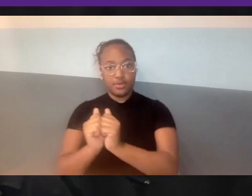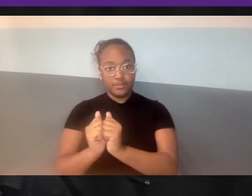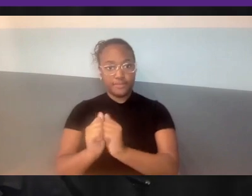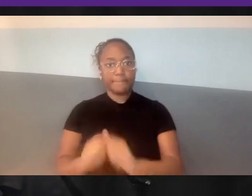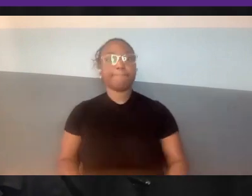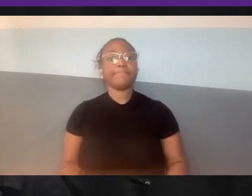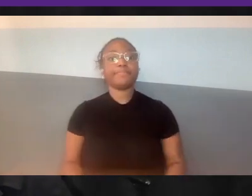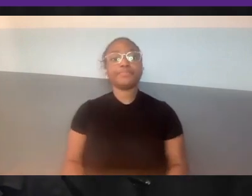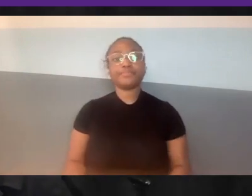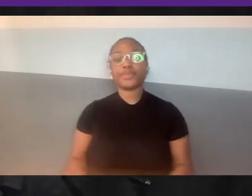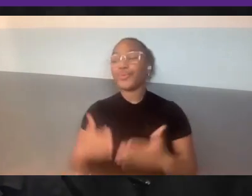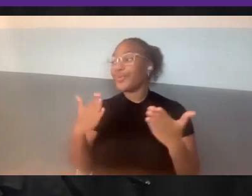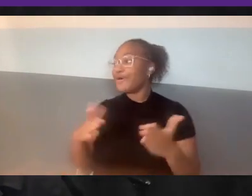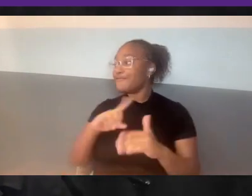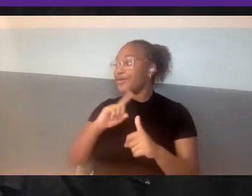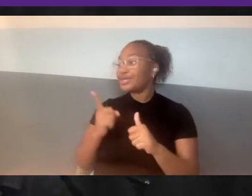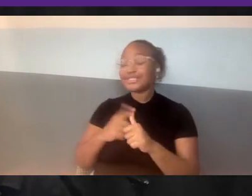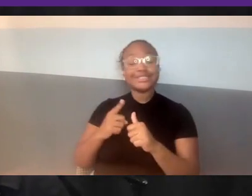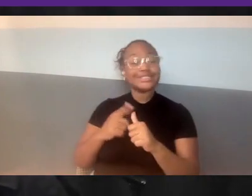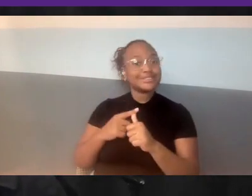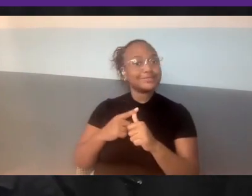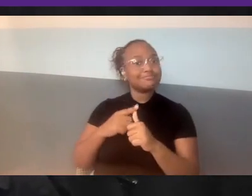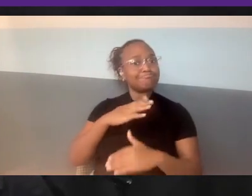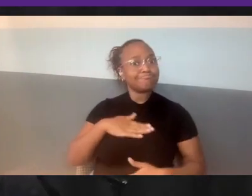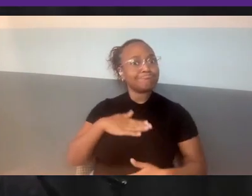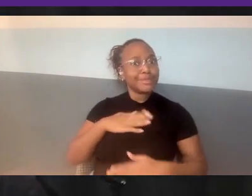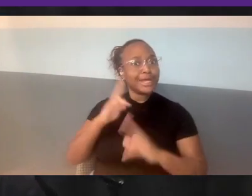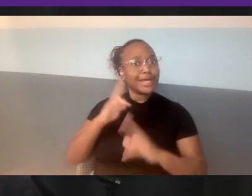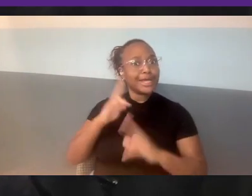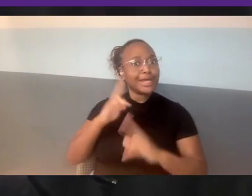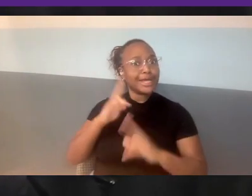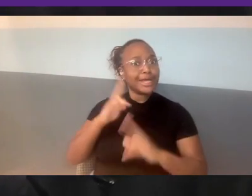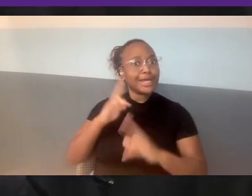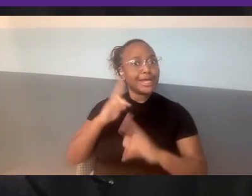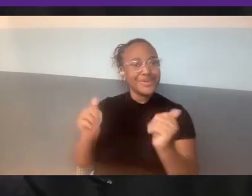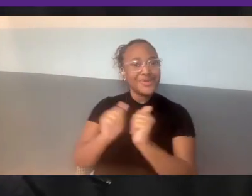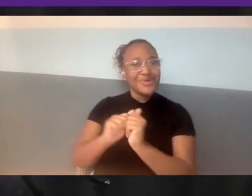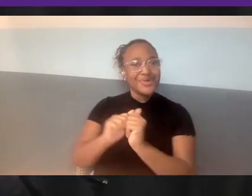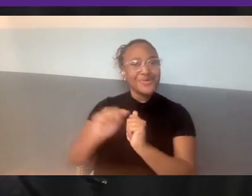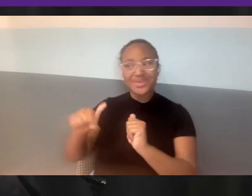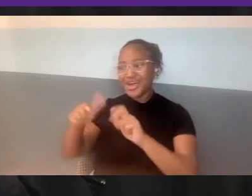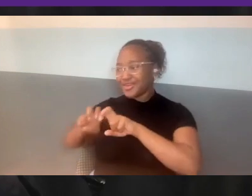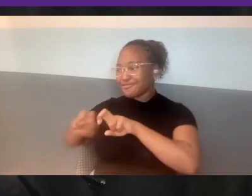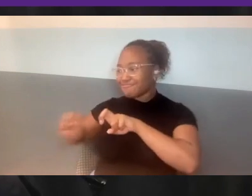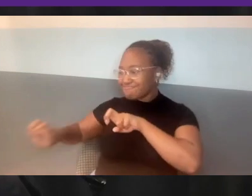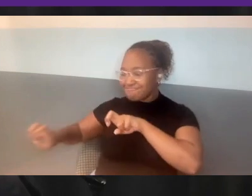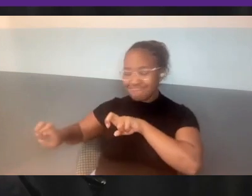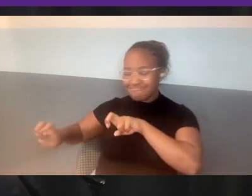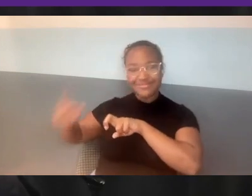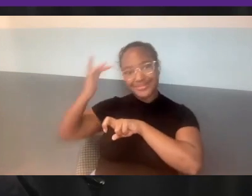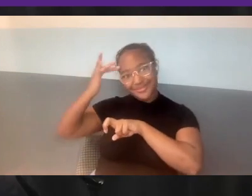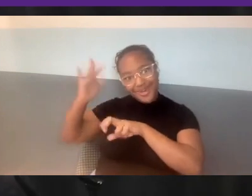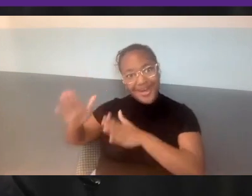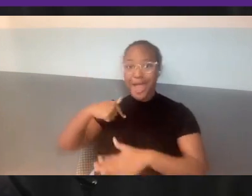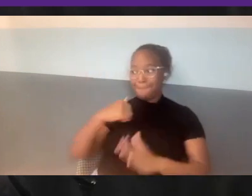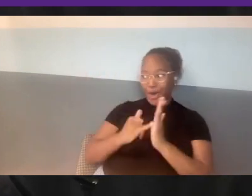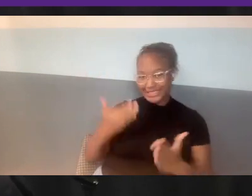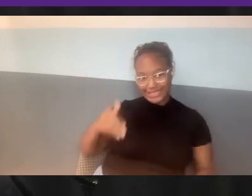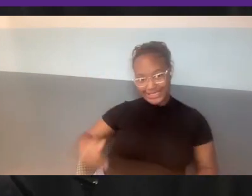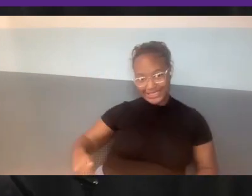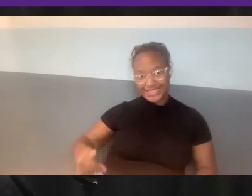it's a pleasure to be here. It's an honor to be among these amazing scholars. I'm just an artist, also part of these